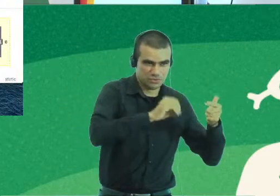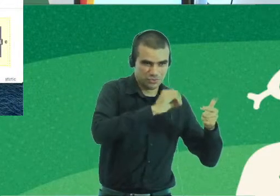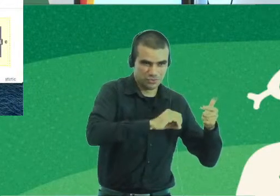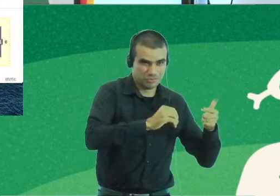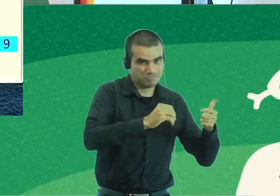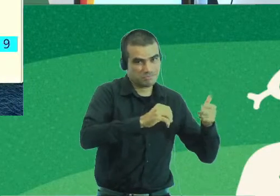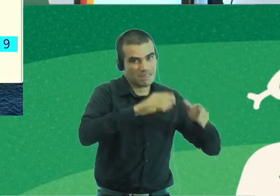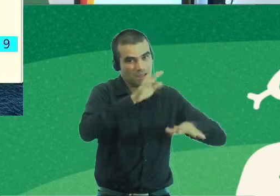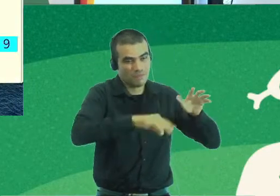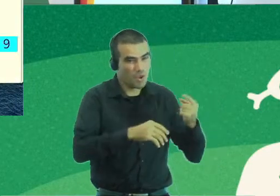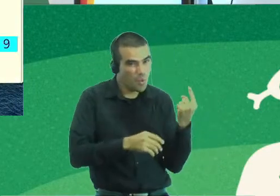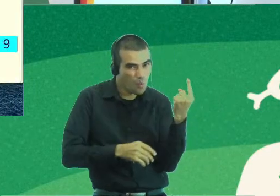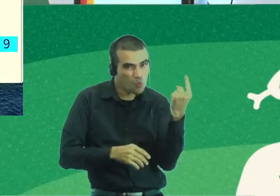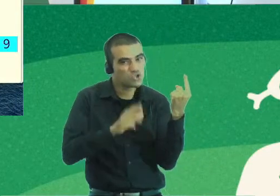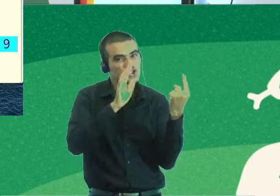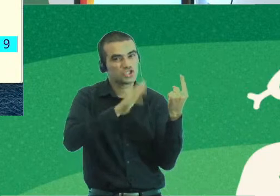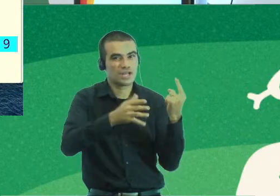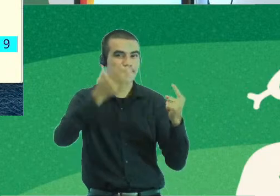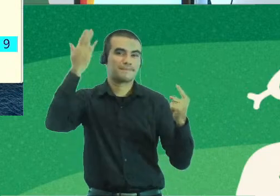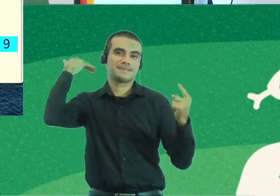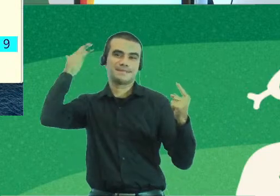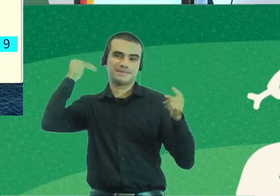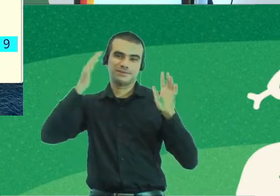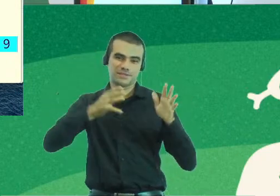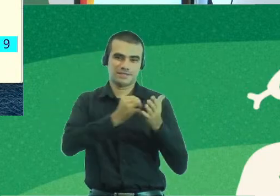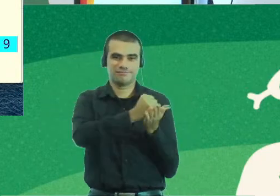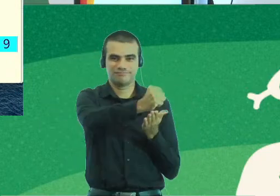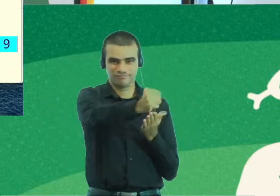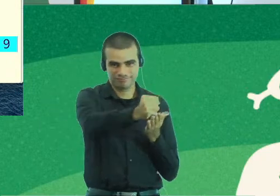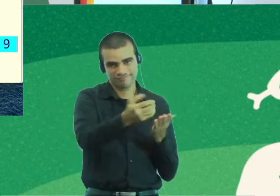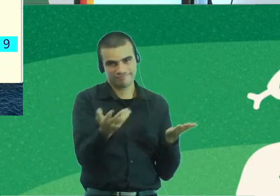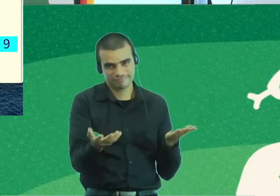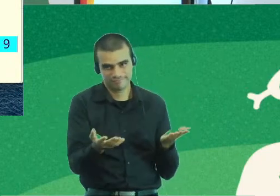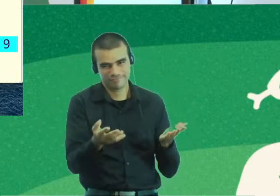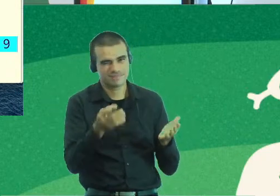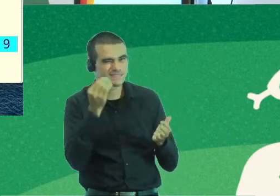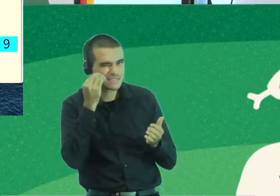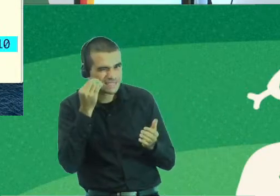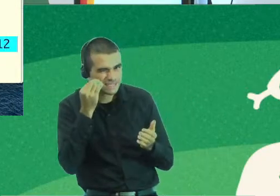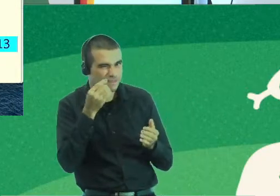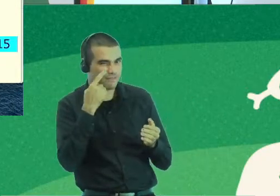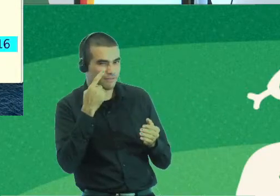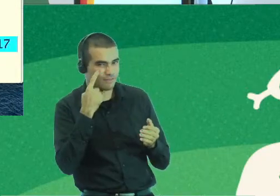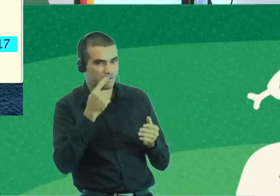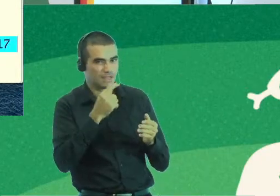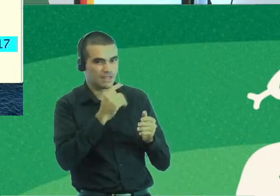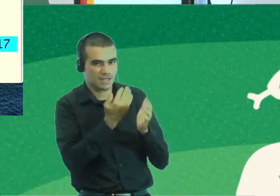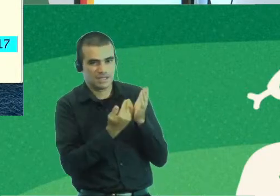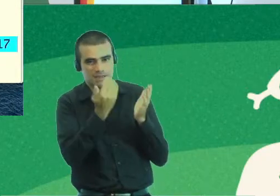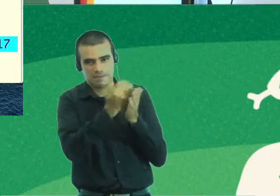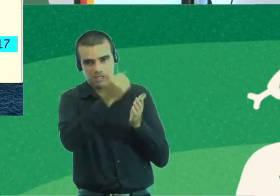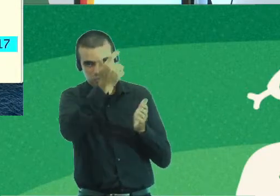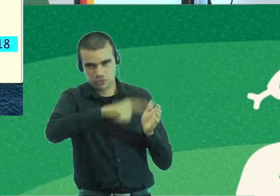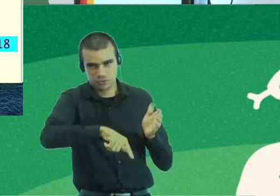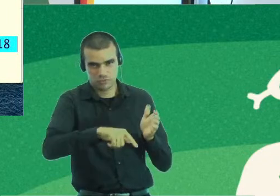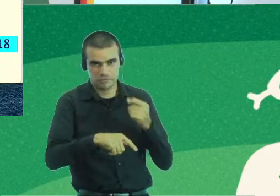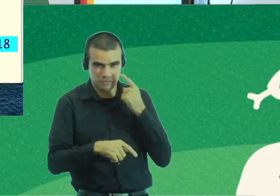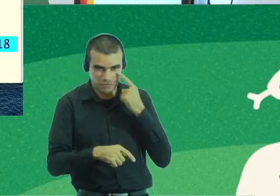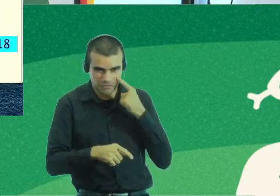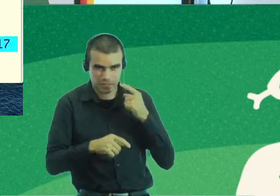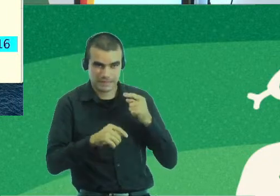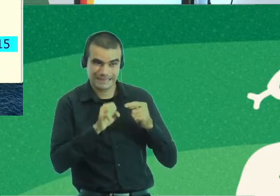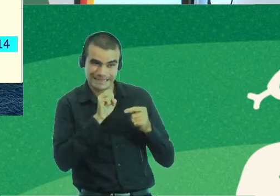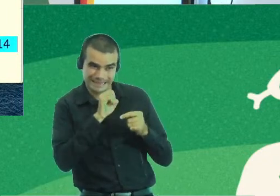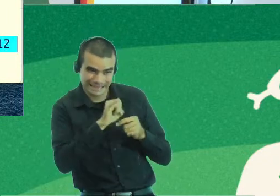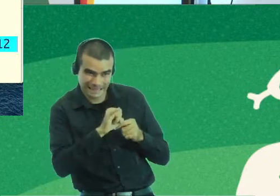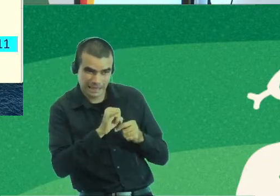in the past. So you know, just a little double check to make sure that we're not like going to the past. So I'm going to